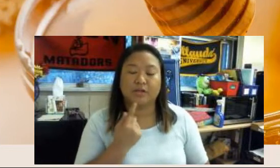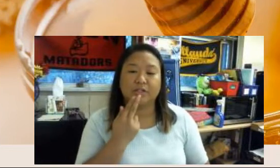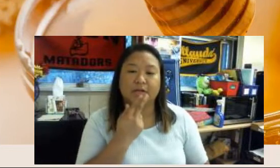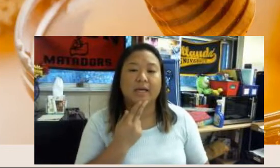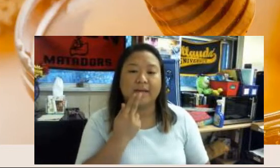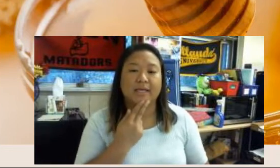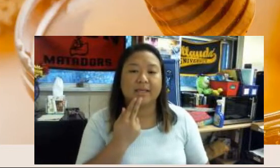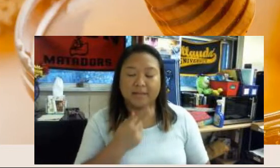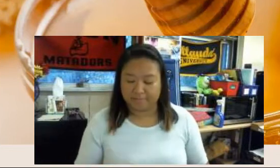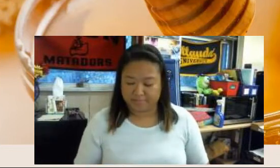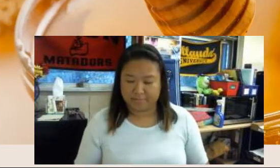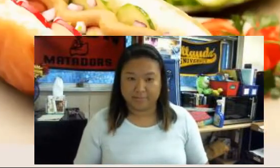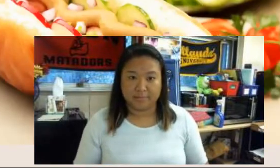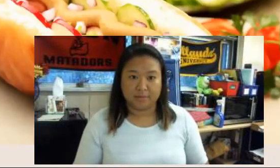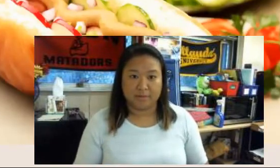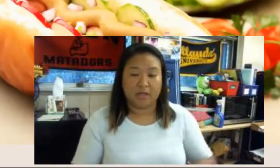circle on your chin, honey.